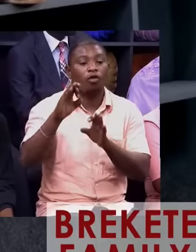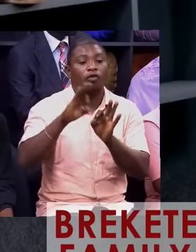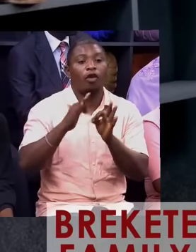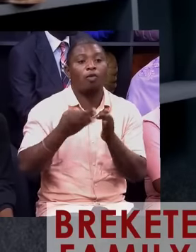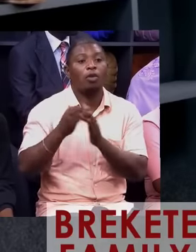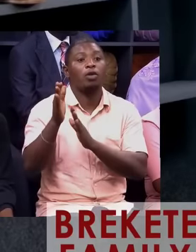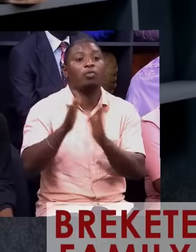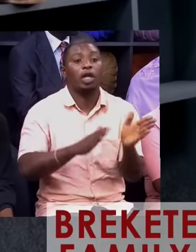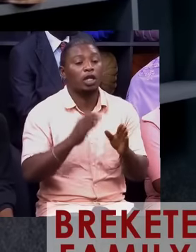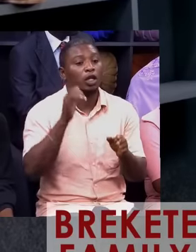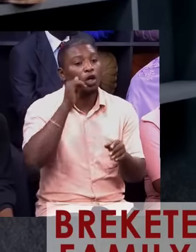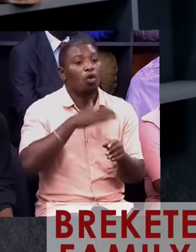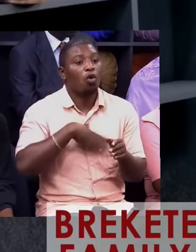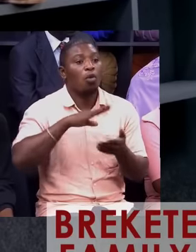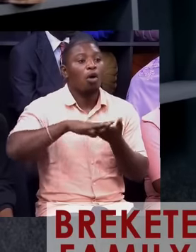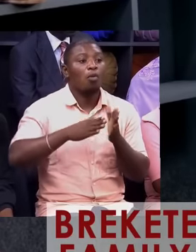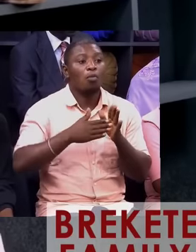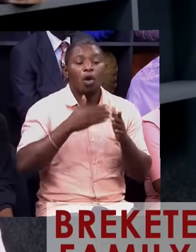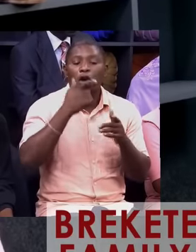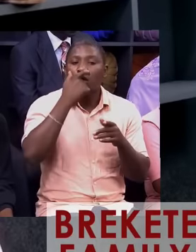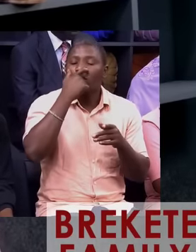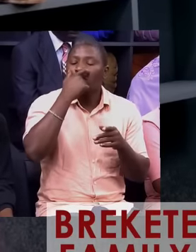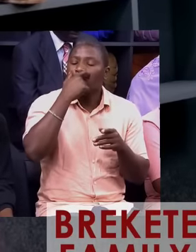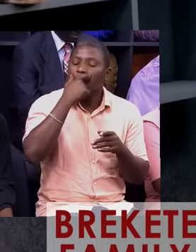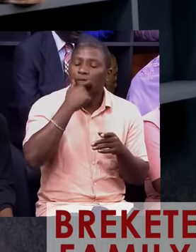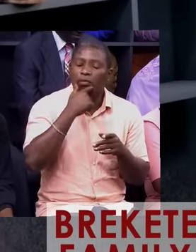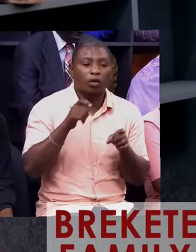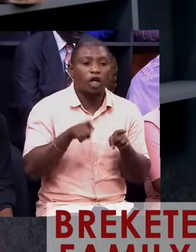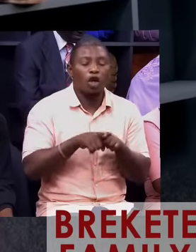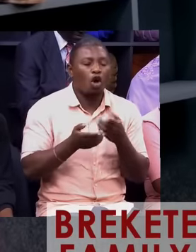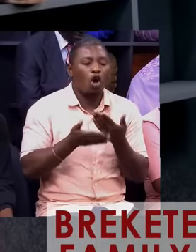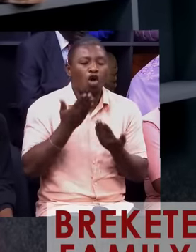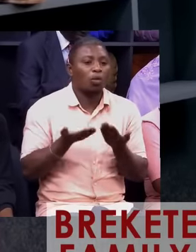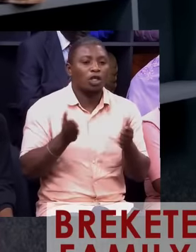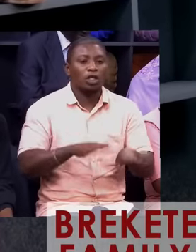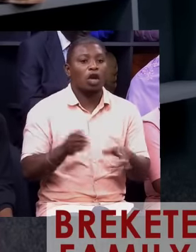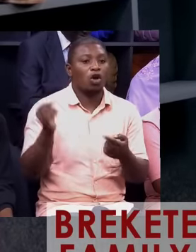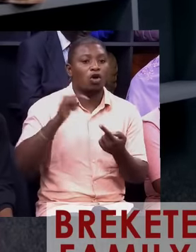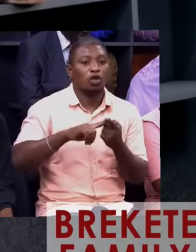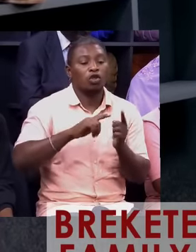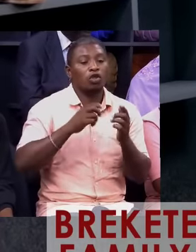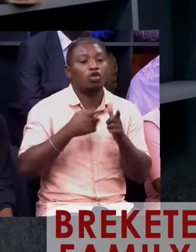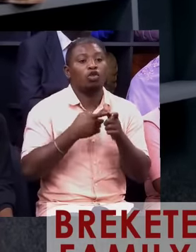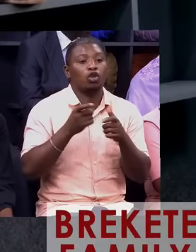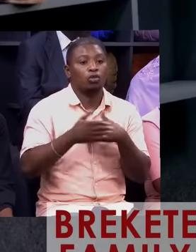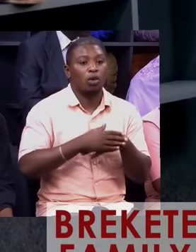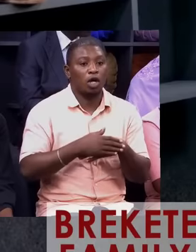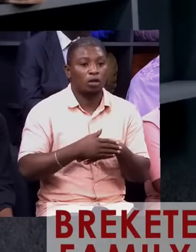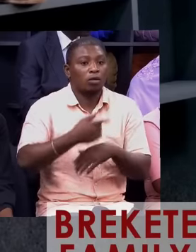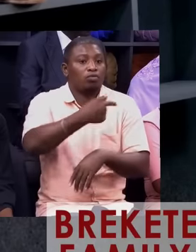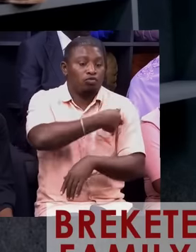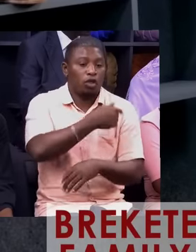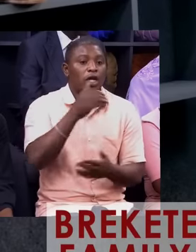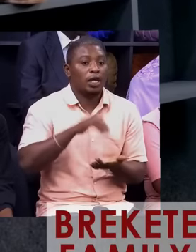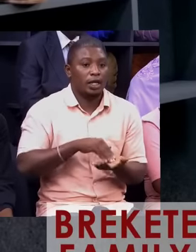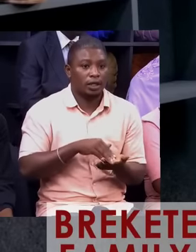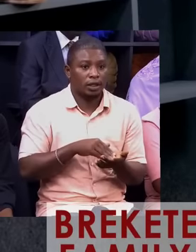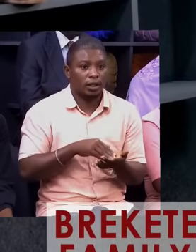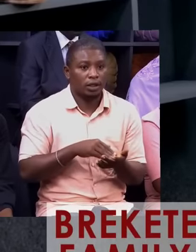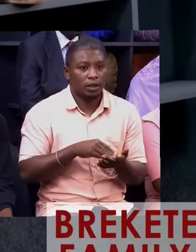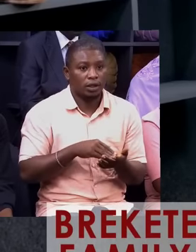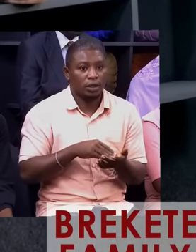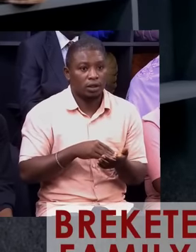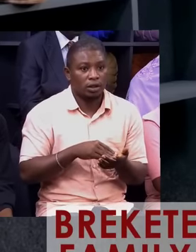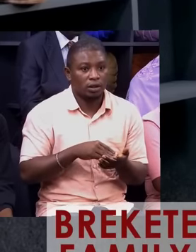the woman begin the lean like say she w die until she rush back go put them again no what I was saying was they willingly